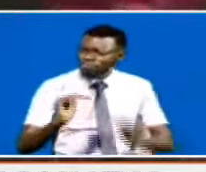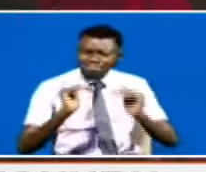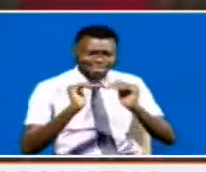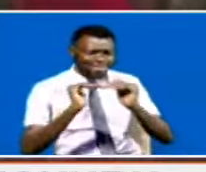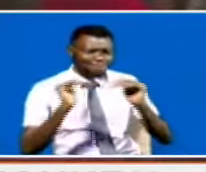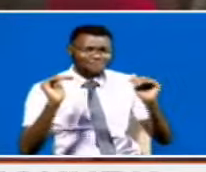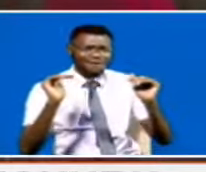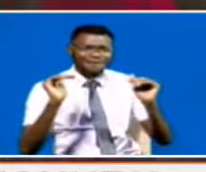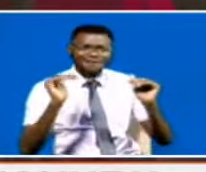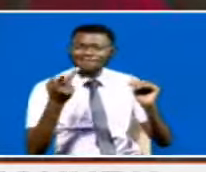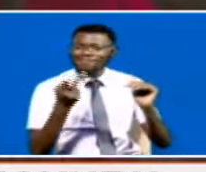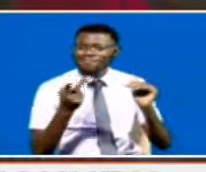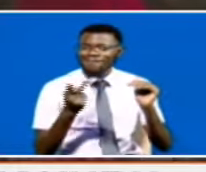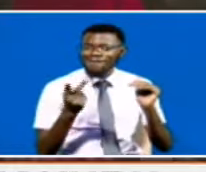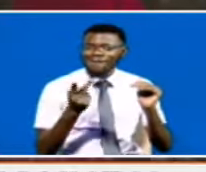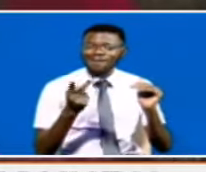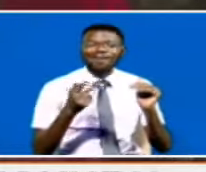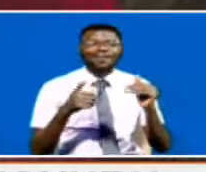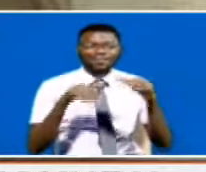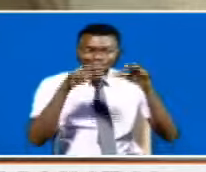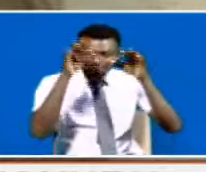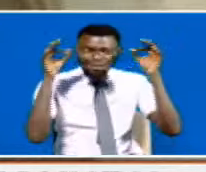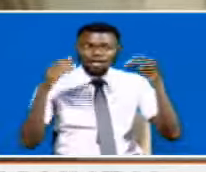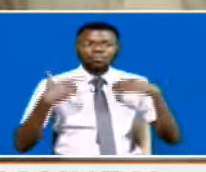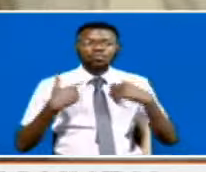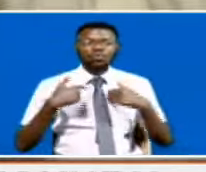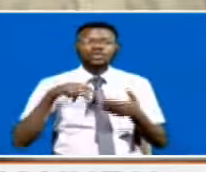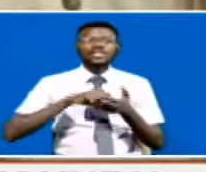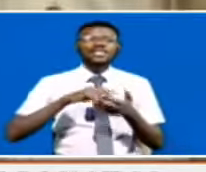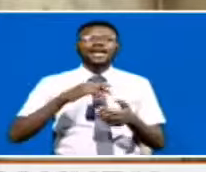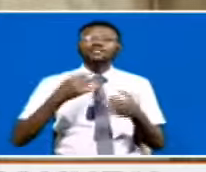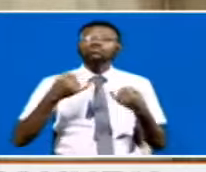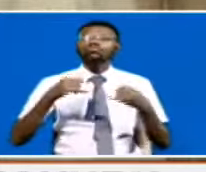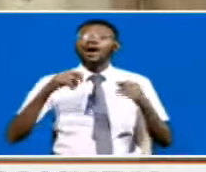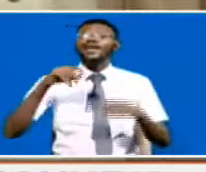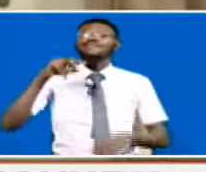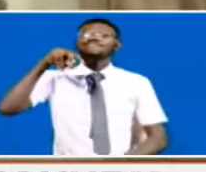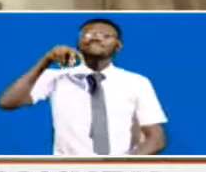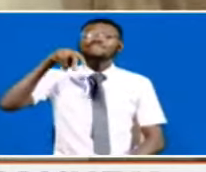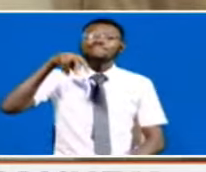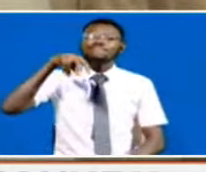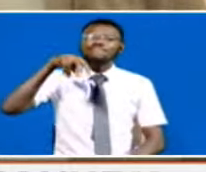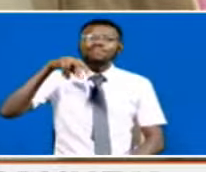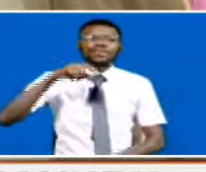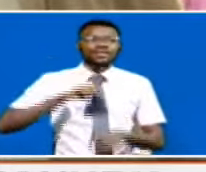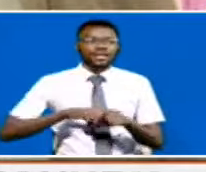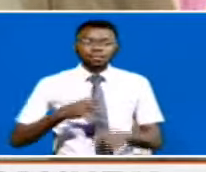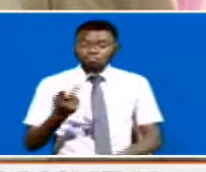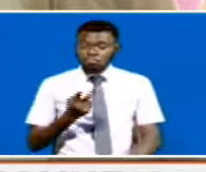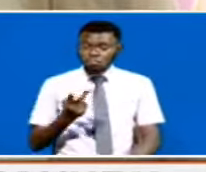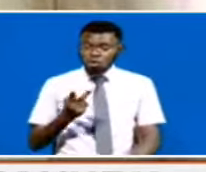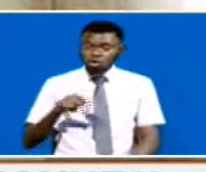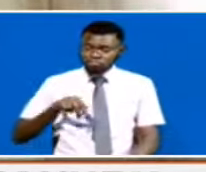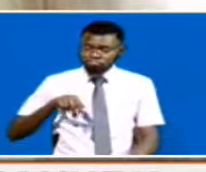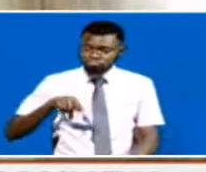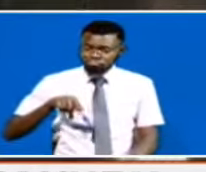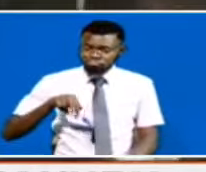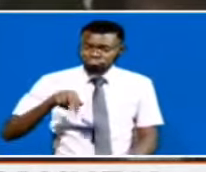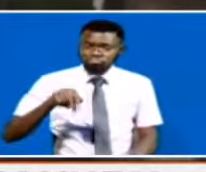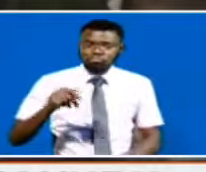vows. The witnesses had to be on their feet for a clear view of the lovebirds as their parents majestically walked them down the